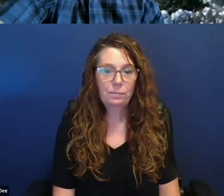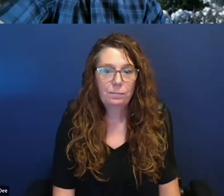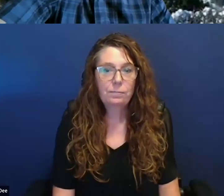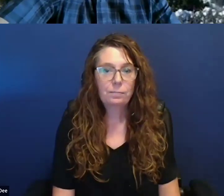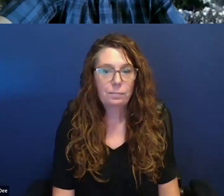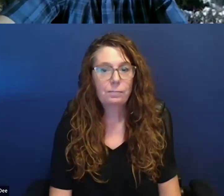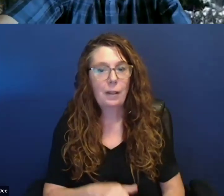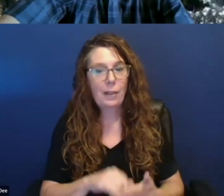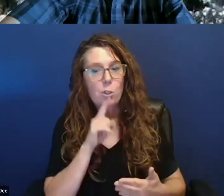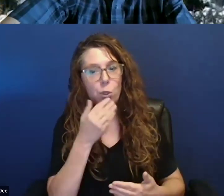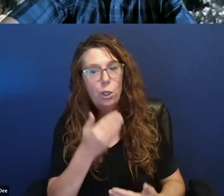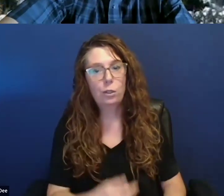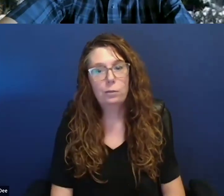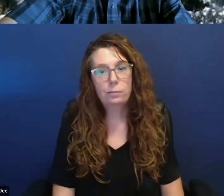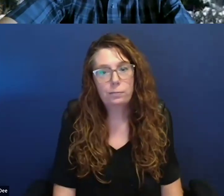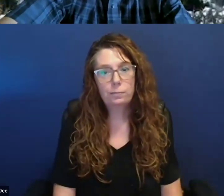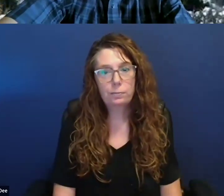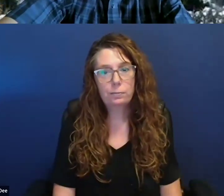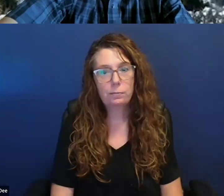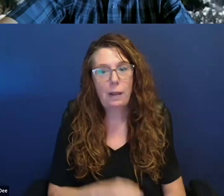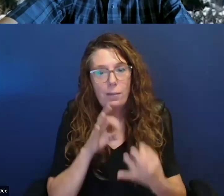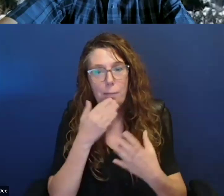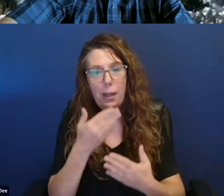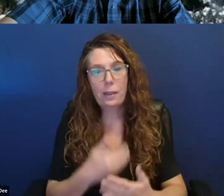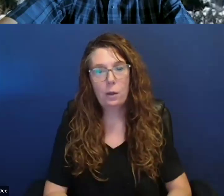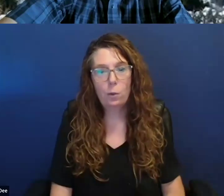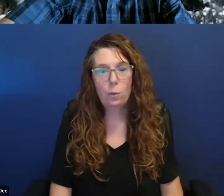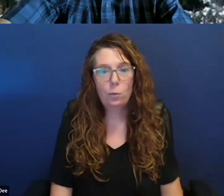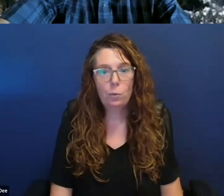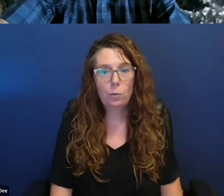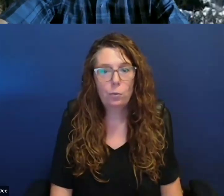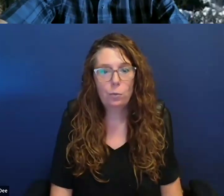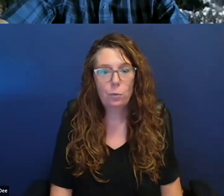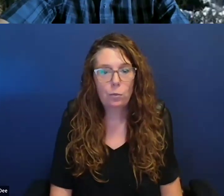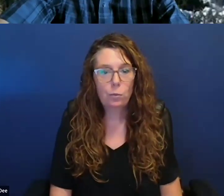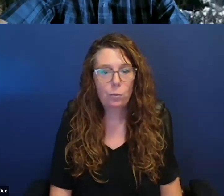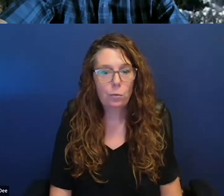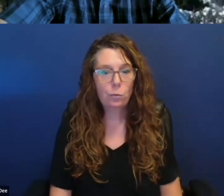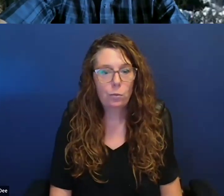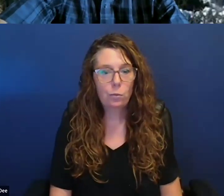That's really good feedback. Thank you.